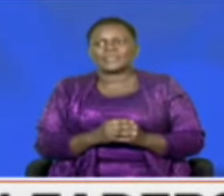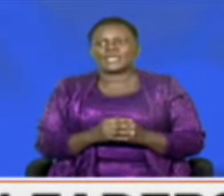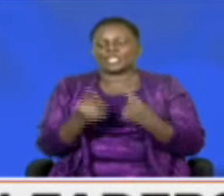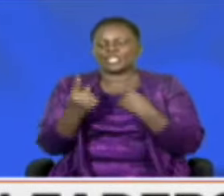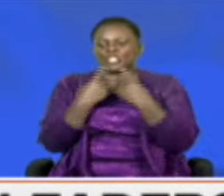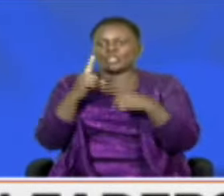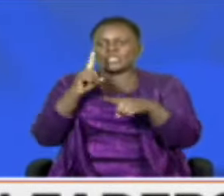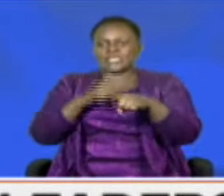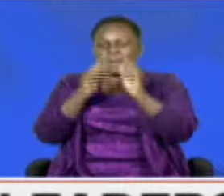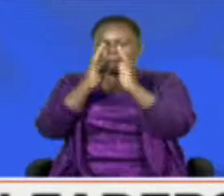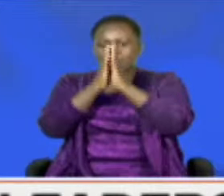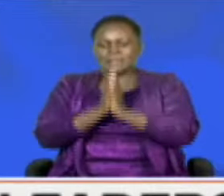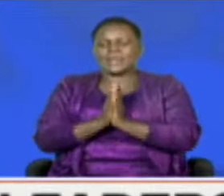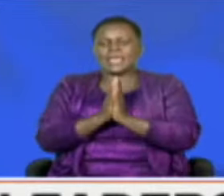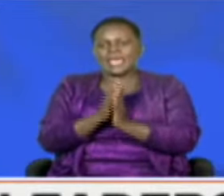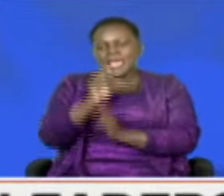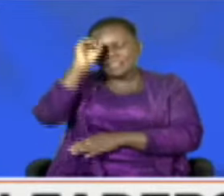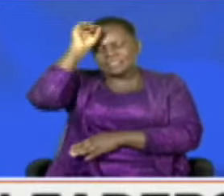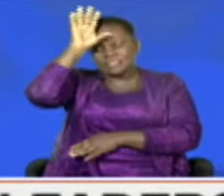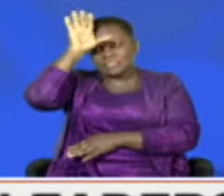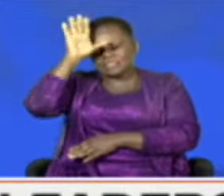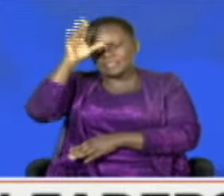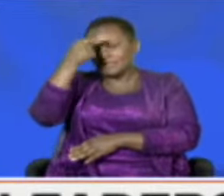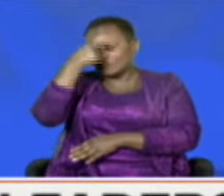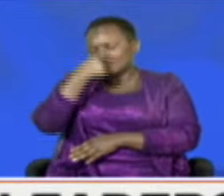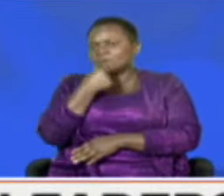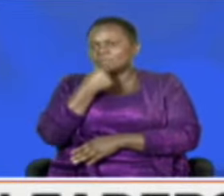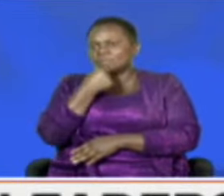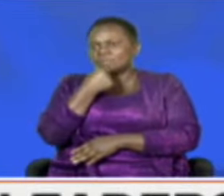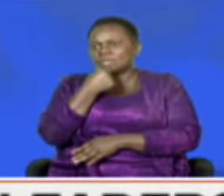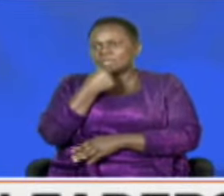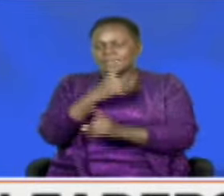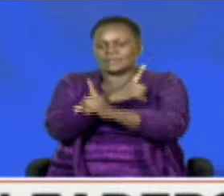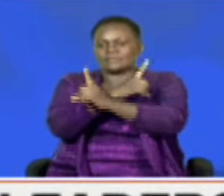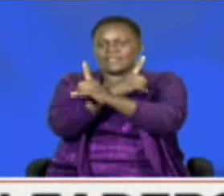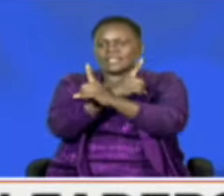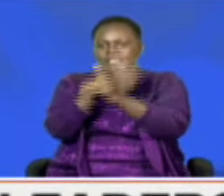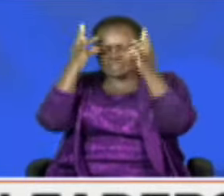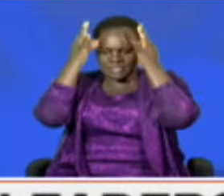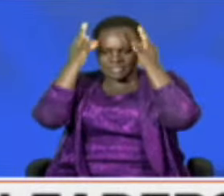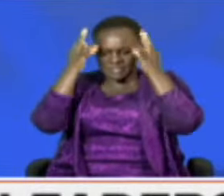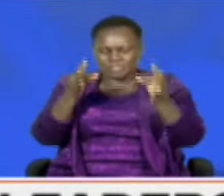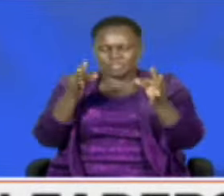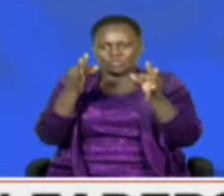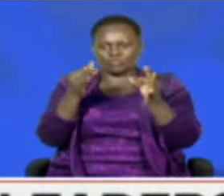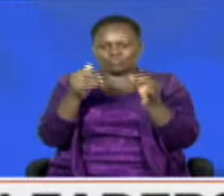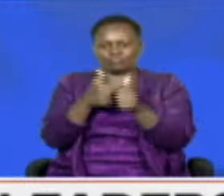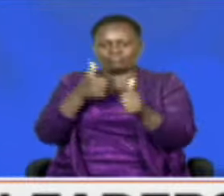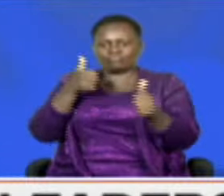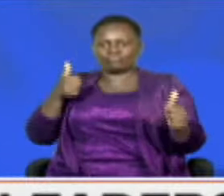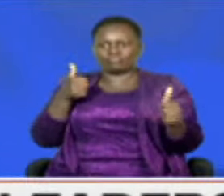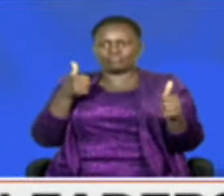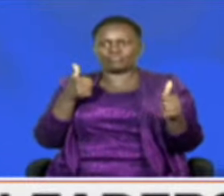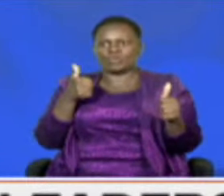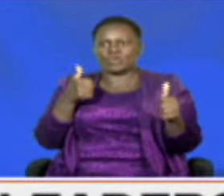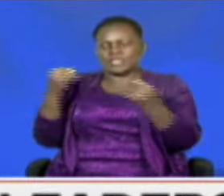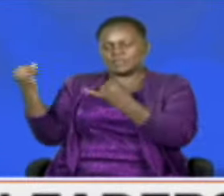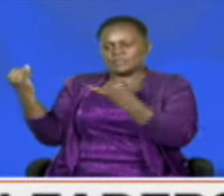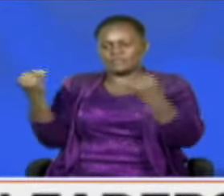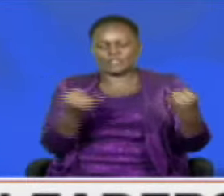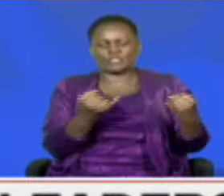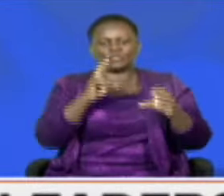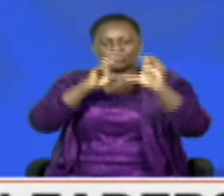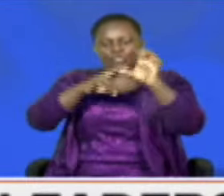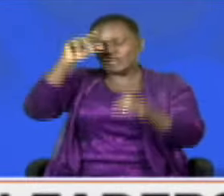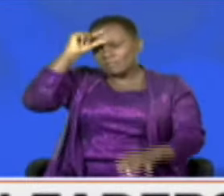Speaking while attending a church service in Thika, Kiambu County, the leaders defended their decision to reject President William Ruto's invitation to